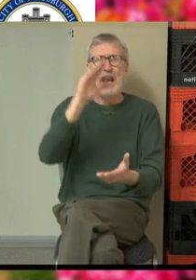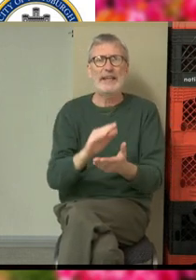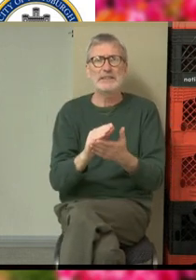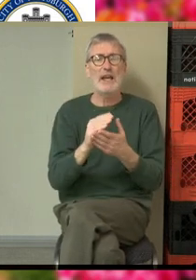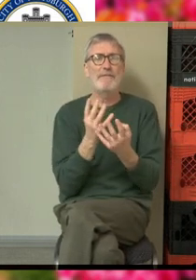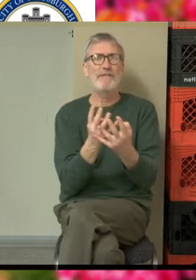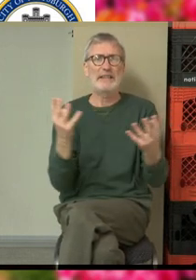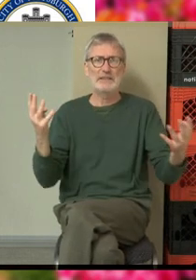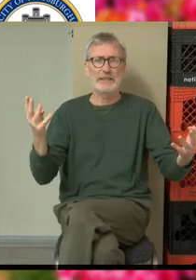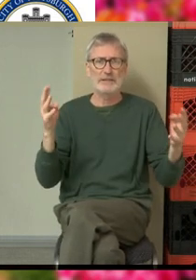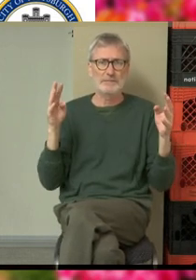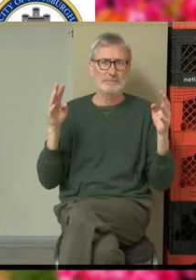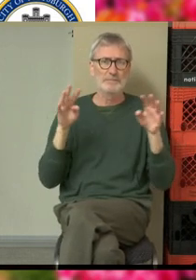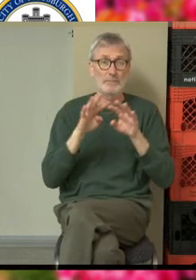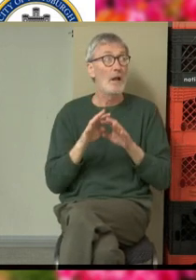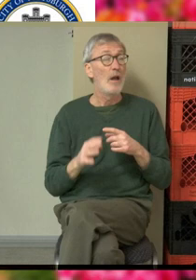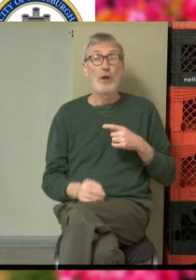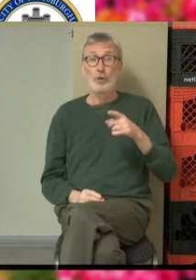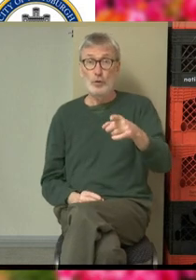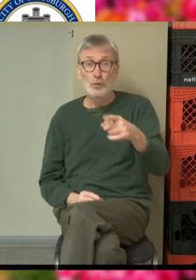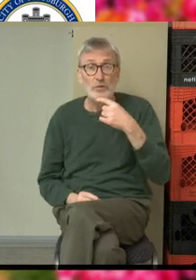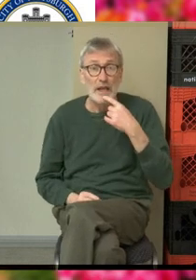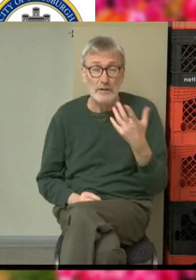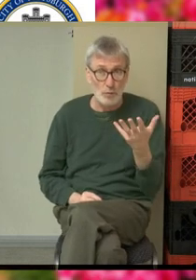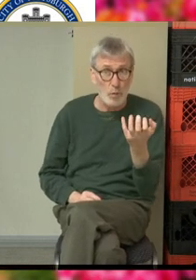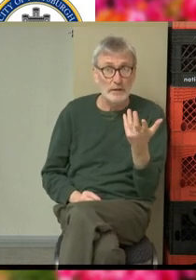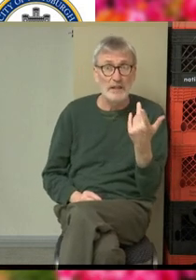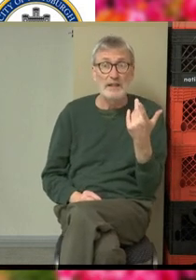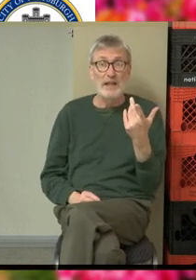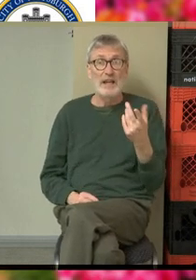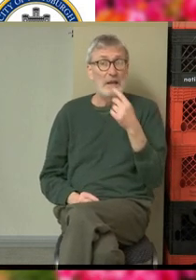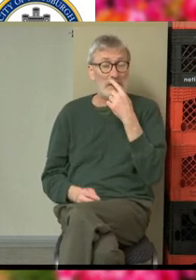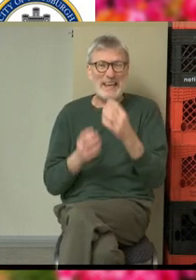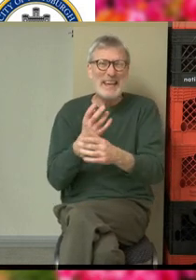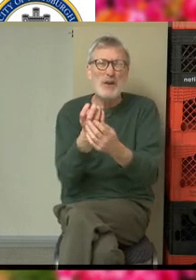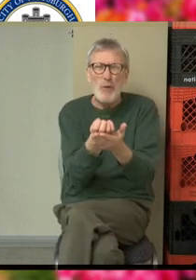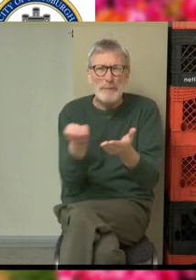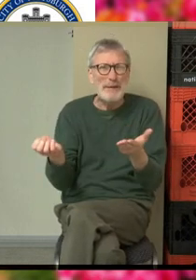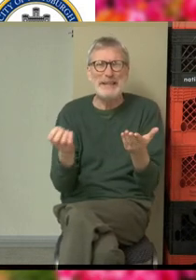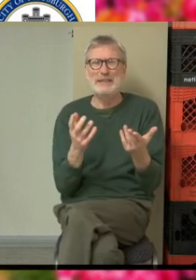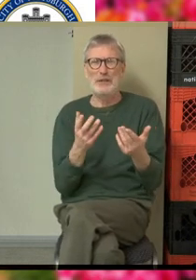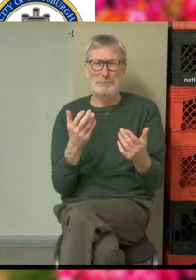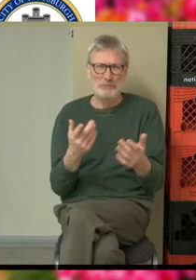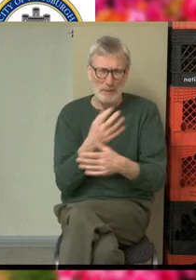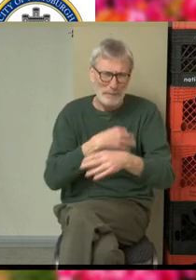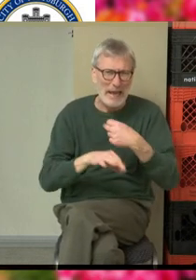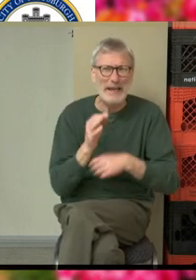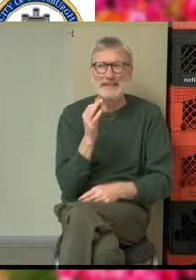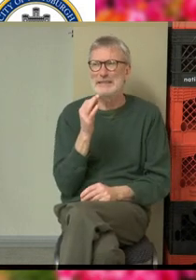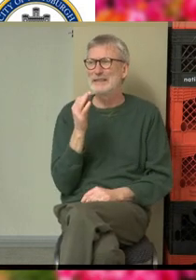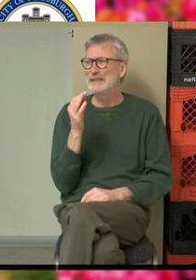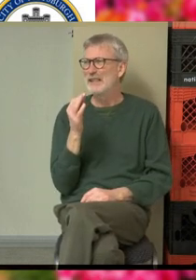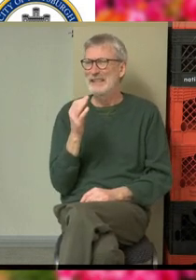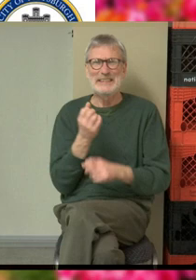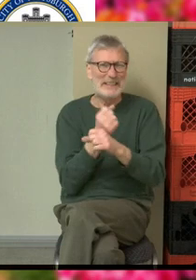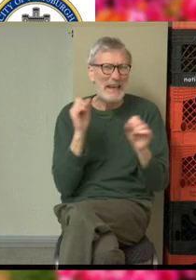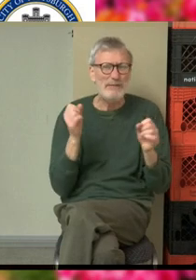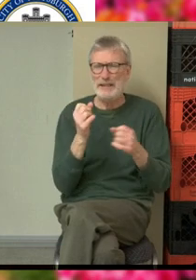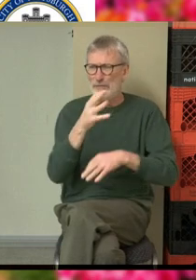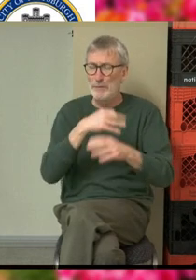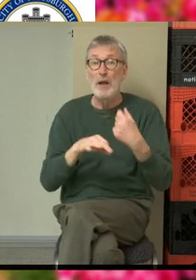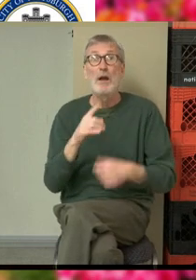heard that folks want to see the equipment and safety surfacing updated. We recently had to remove the